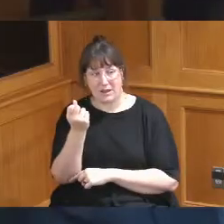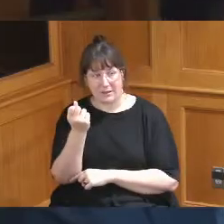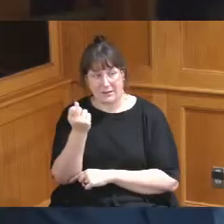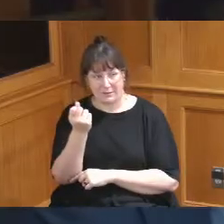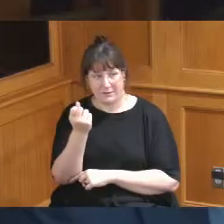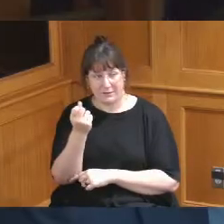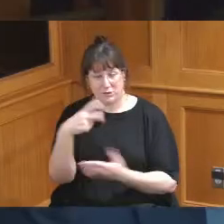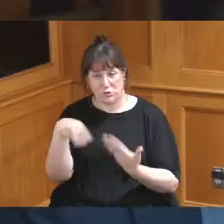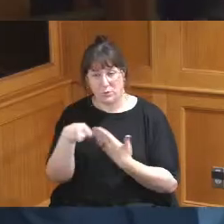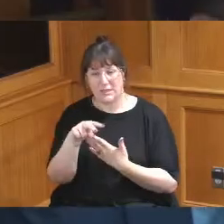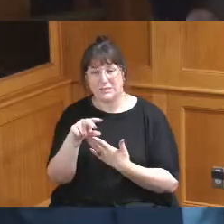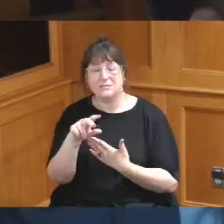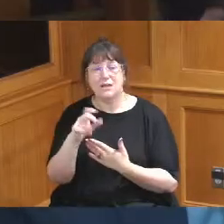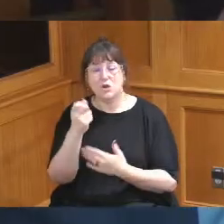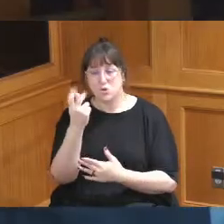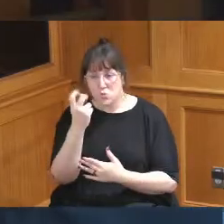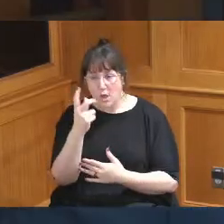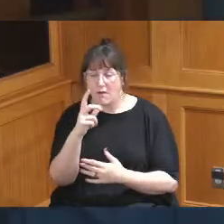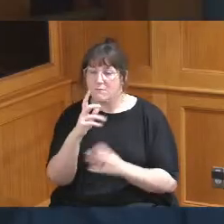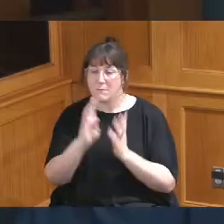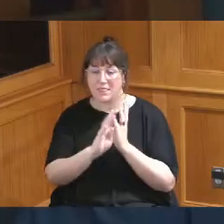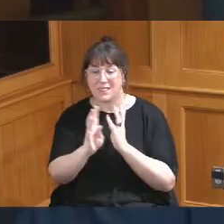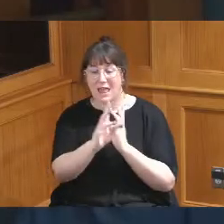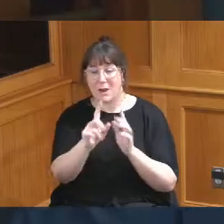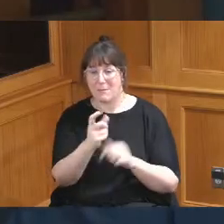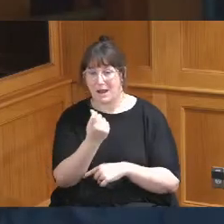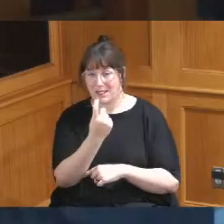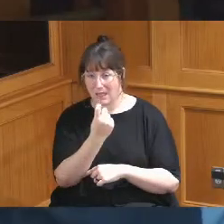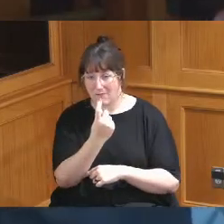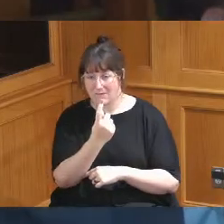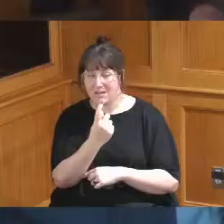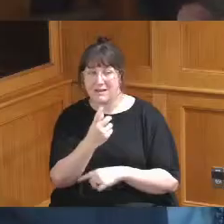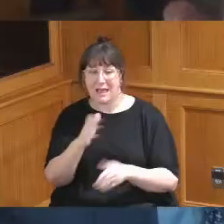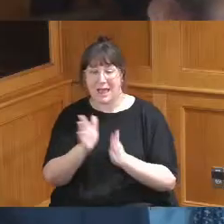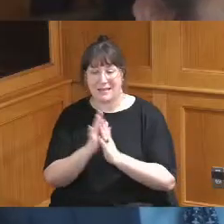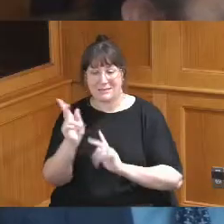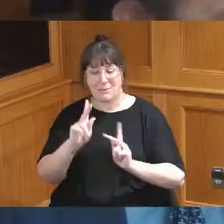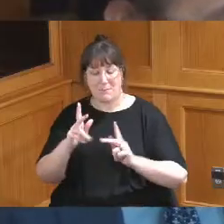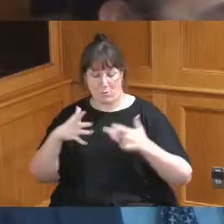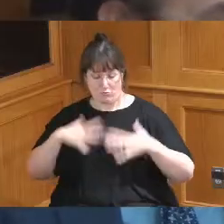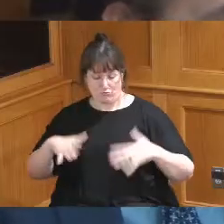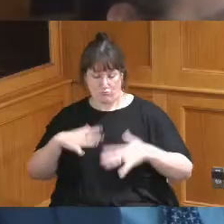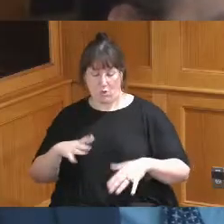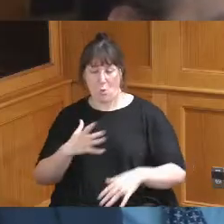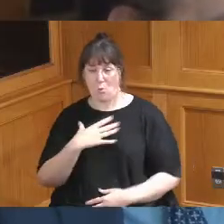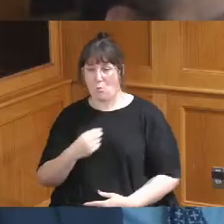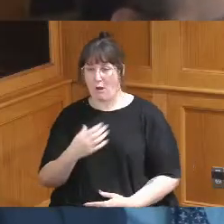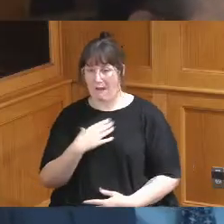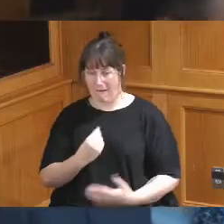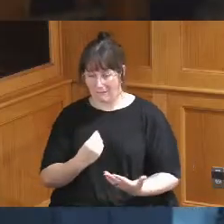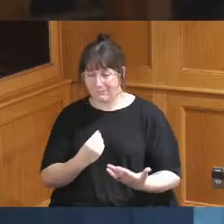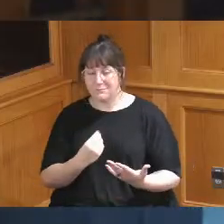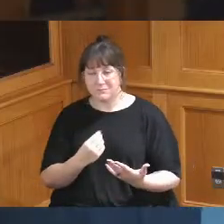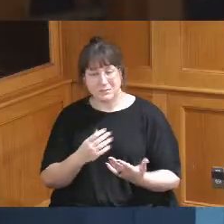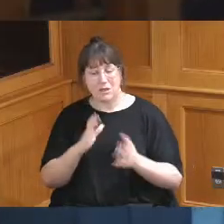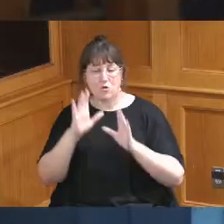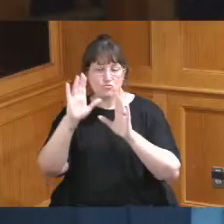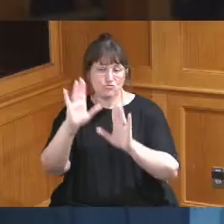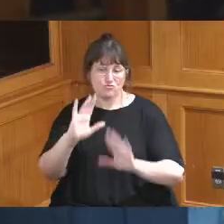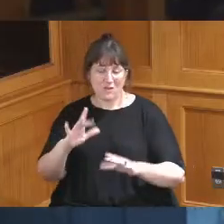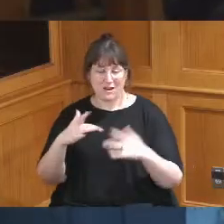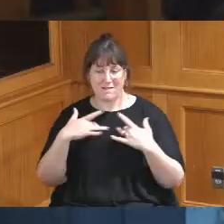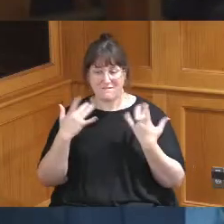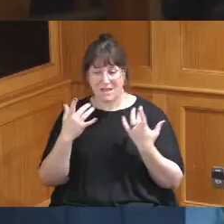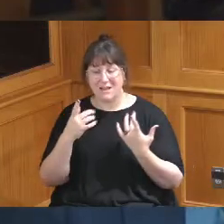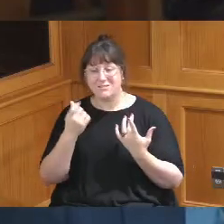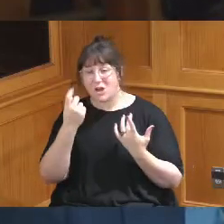at 12, but start lining up at 11. We're asking people to wear all white. It's going to be a great event. Seating is on a first